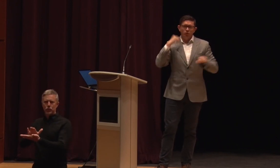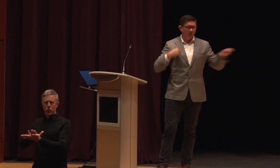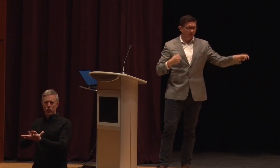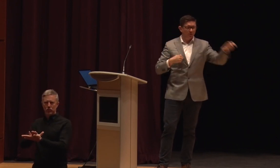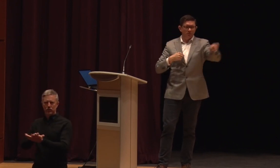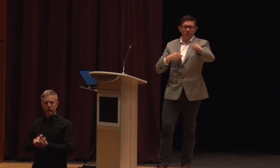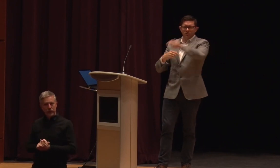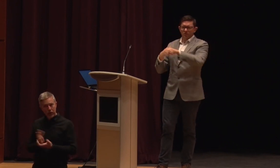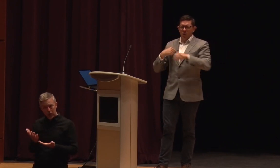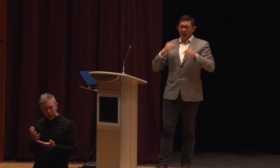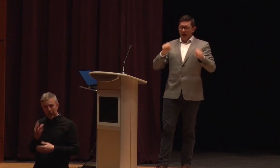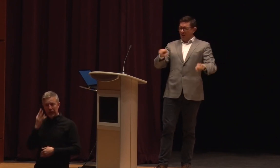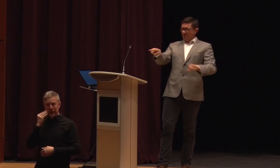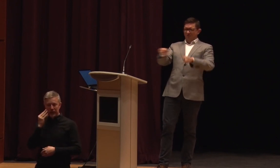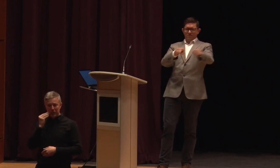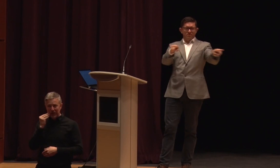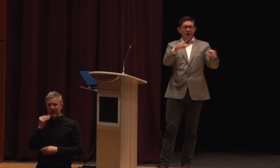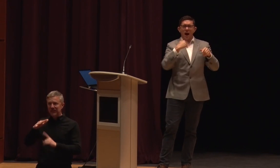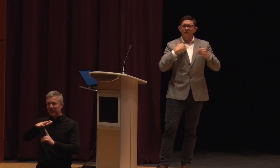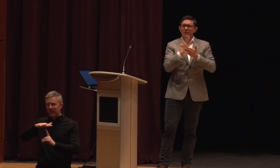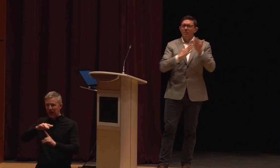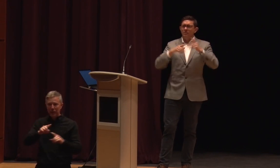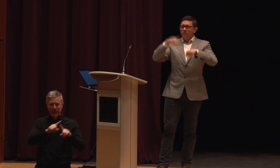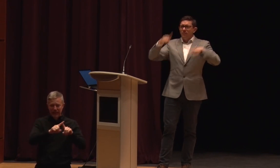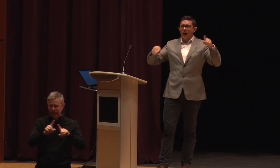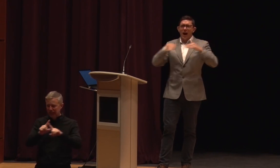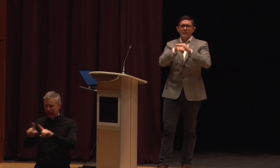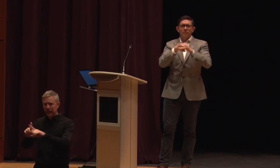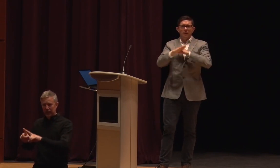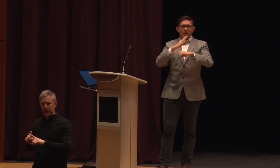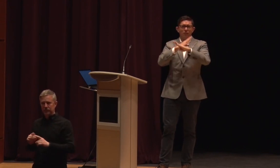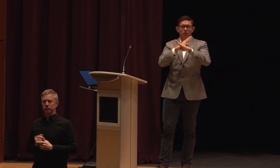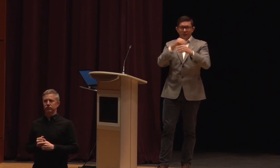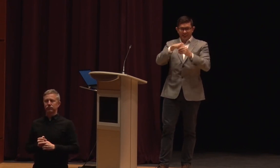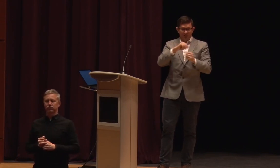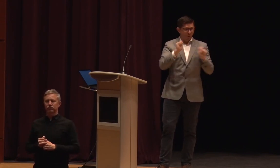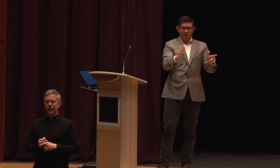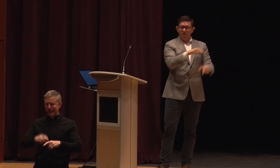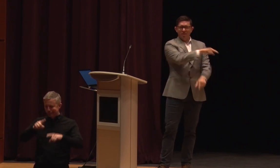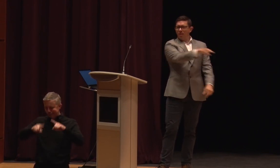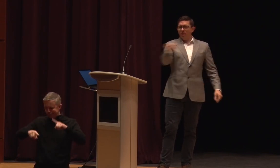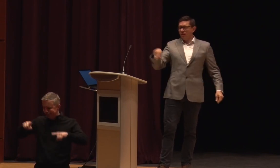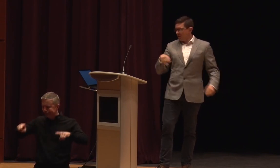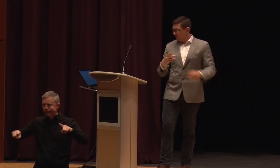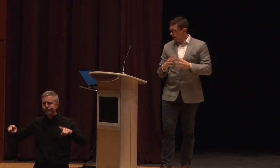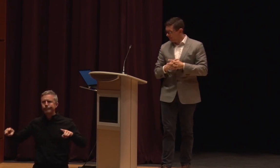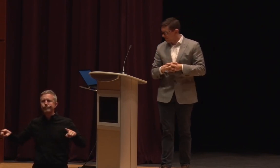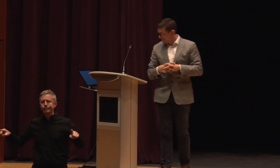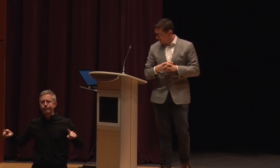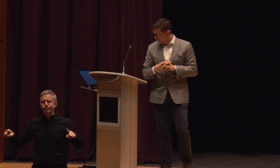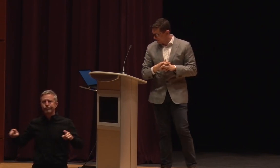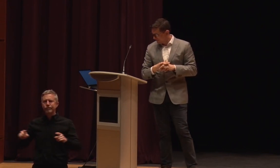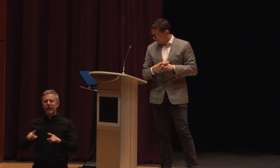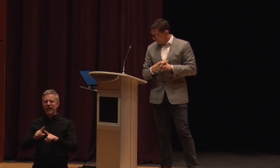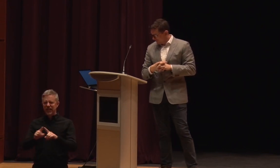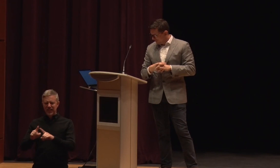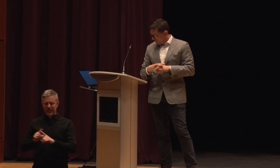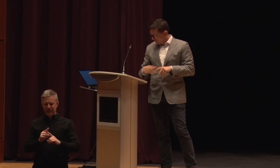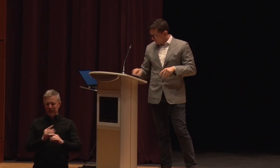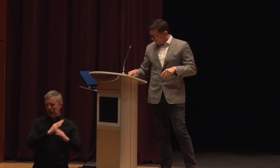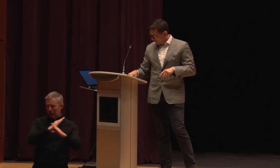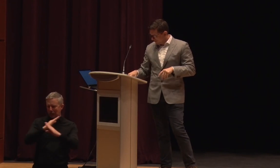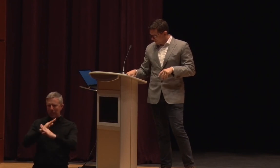a taste of each of these different environments, a wide spectrum. I'm able to see the variations and different accessibility barriers that they all had.